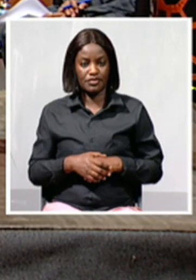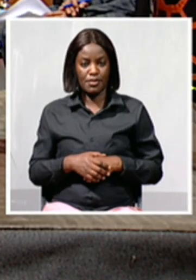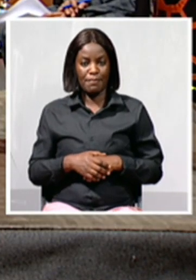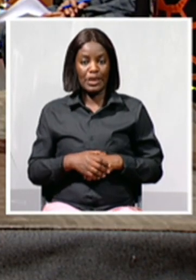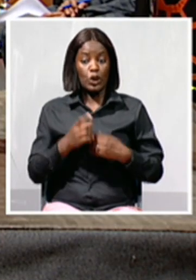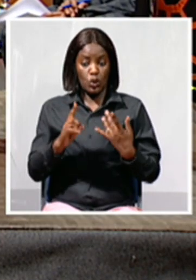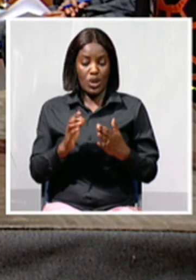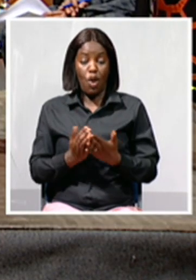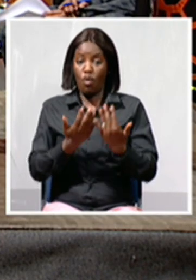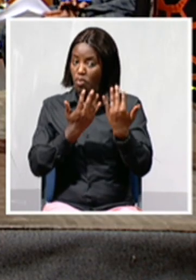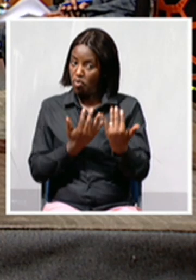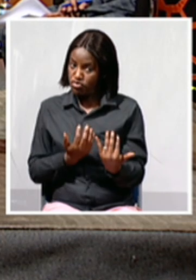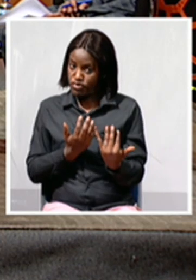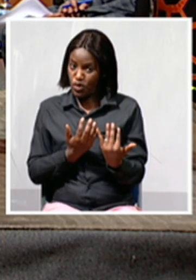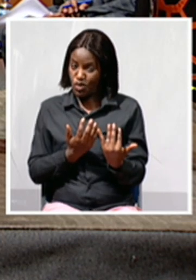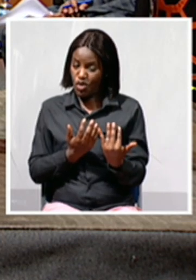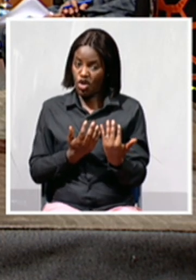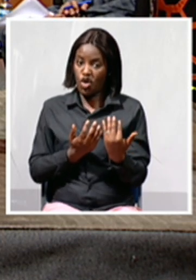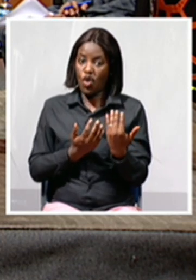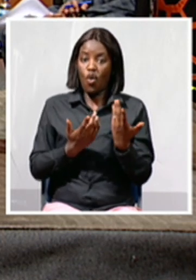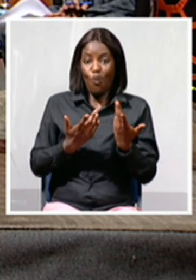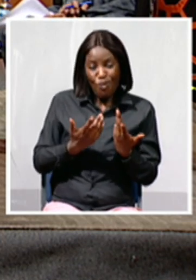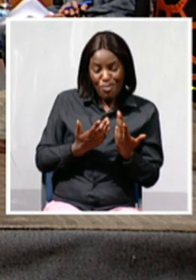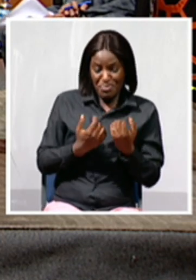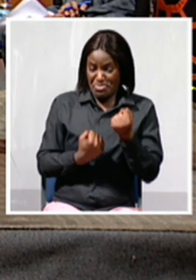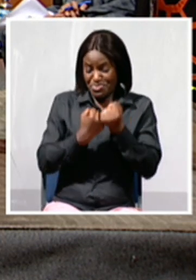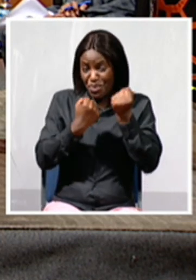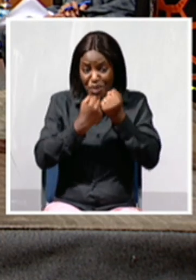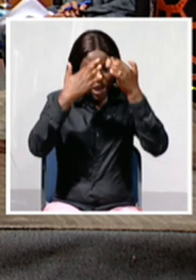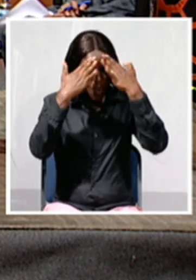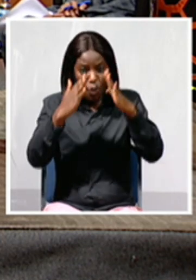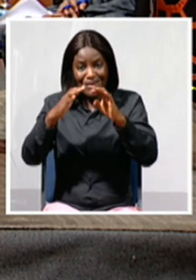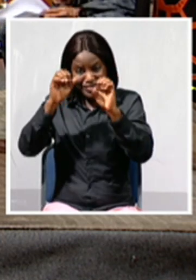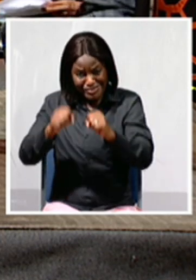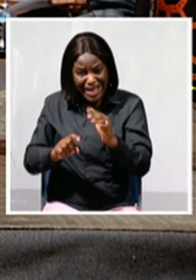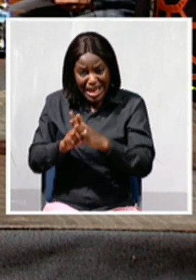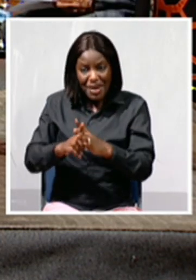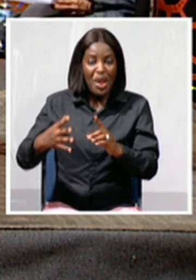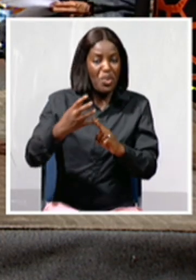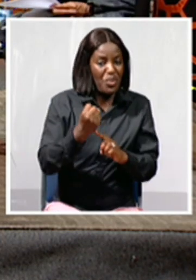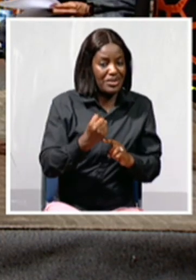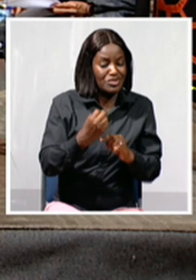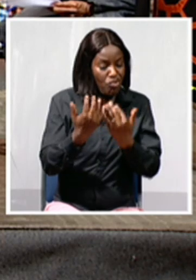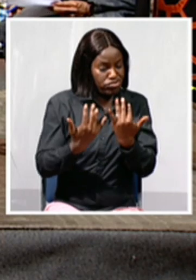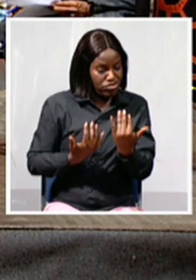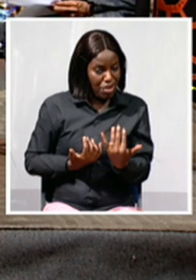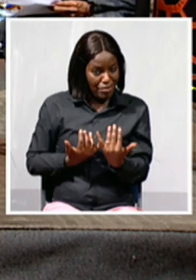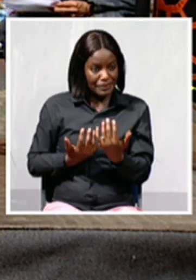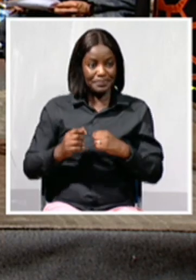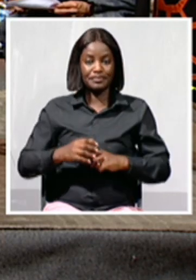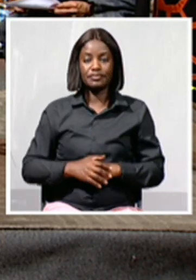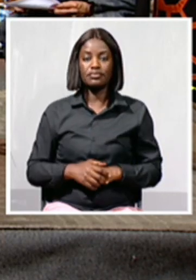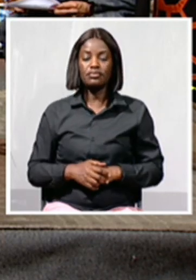have to wait and see whether those efforts will yield the desired results. Yeah. Dr. Kudumo, if we were to